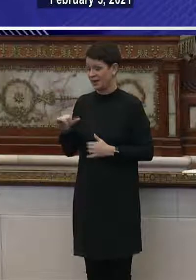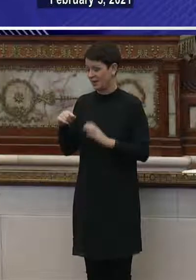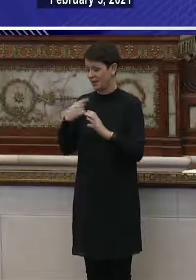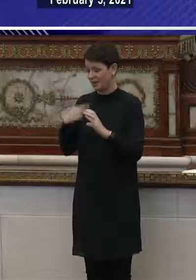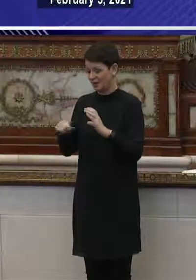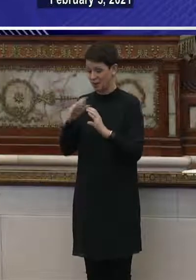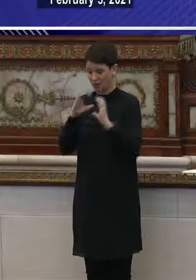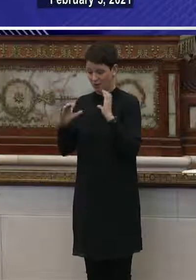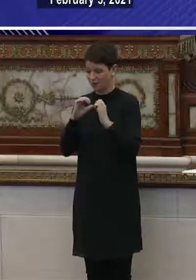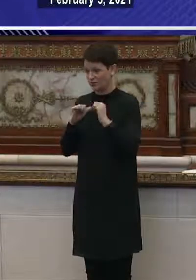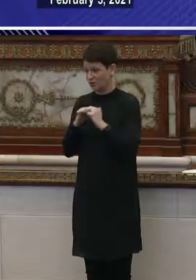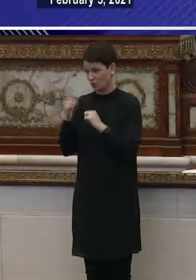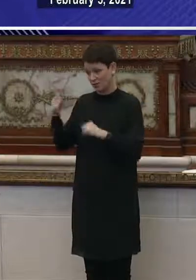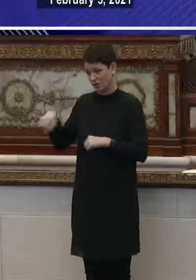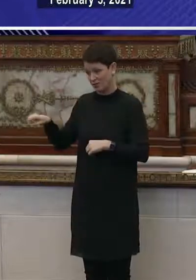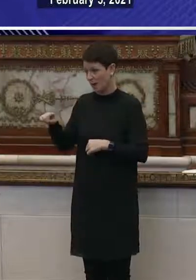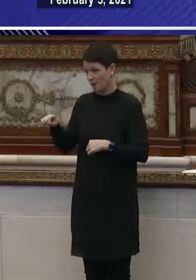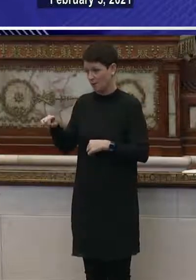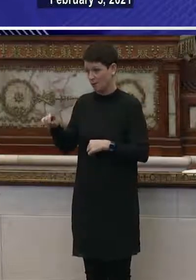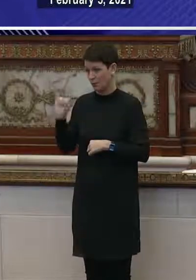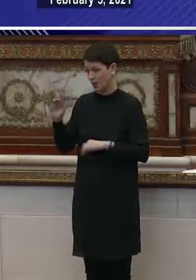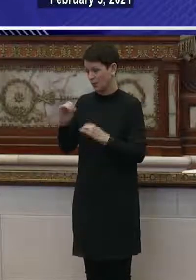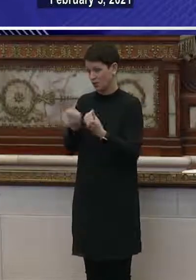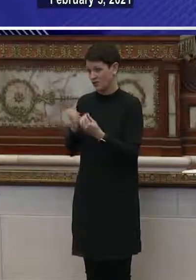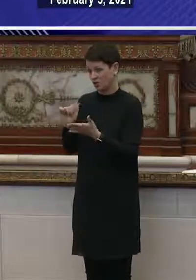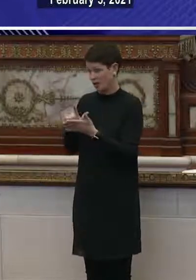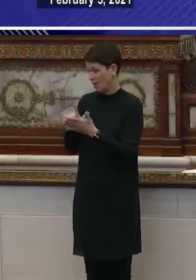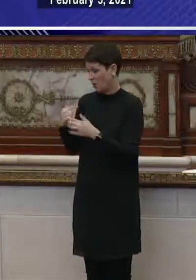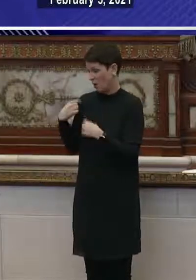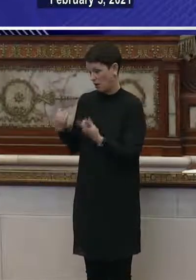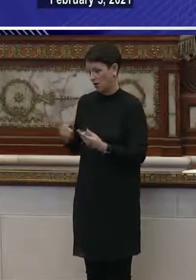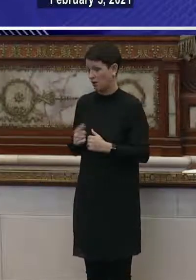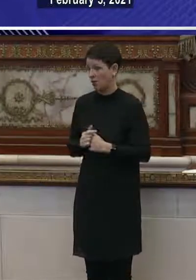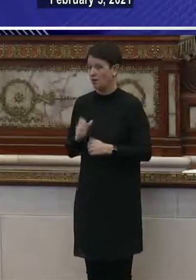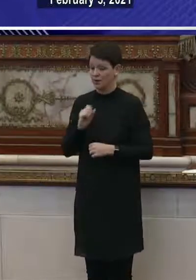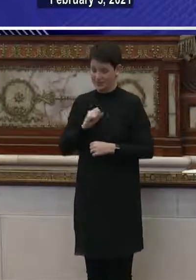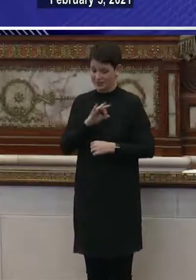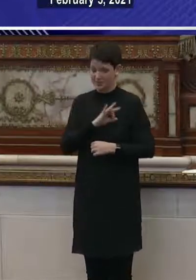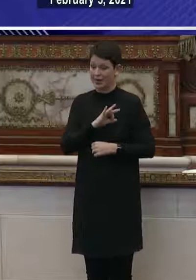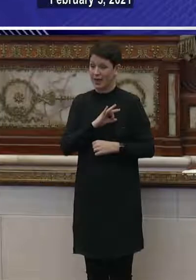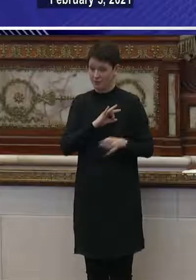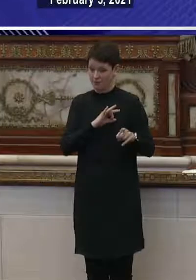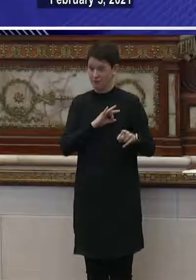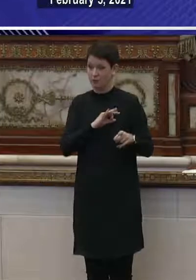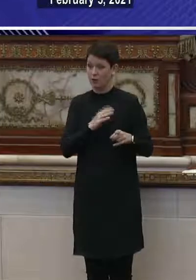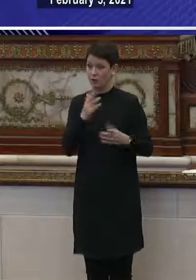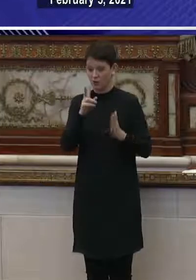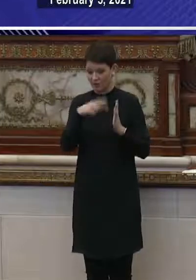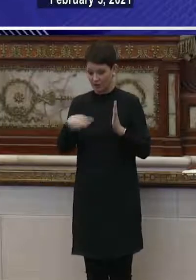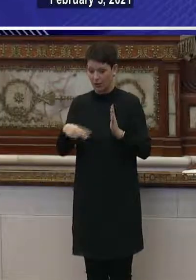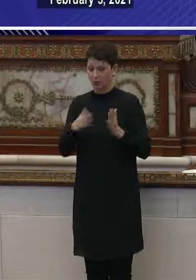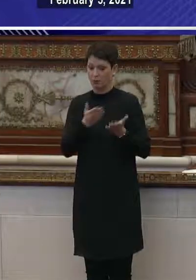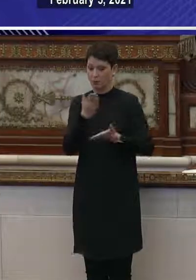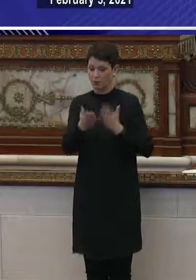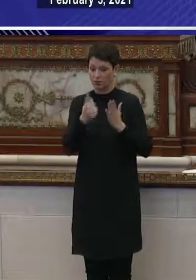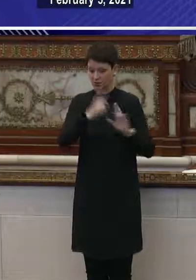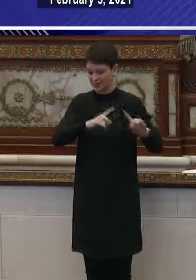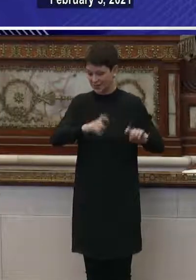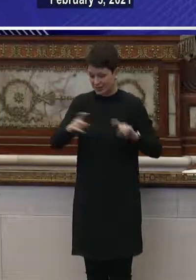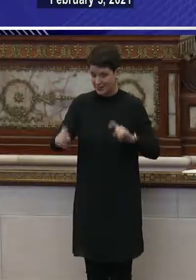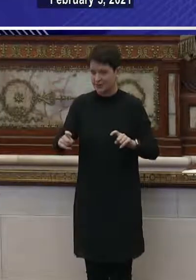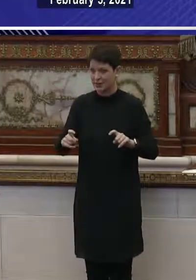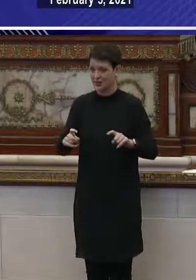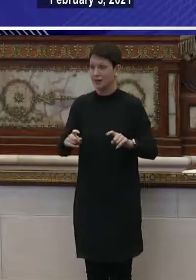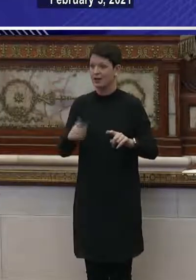or conversations with this organization at all. I had staff that were reviewing proposals for testing, and they were communicating with them about